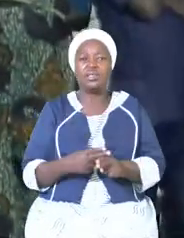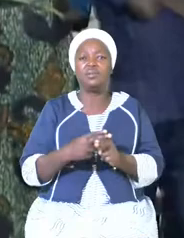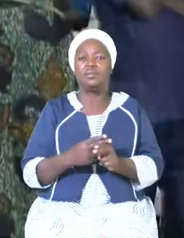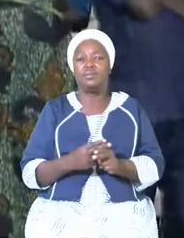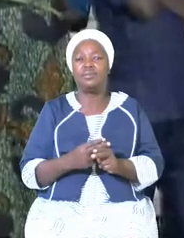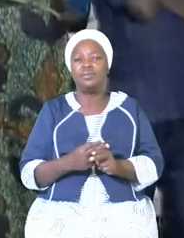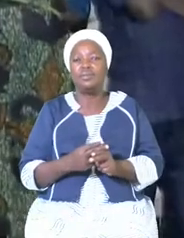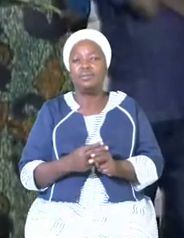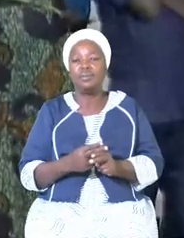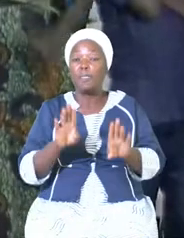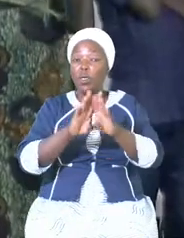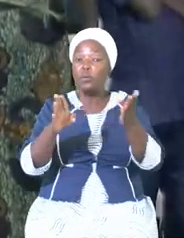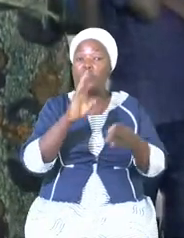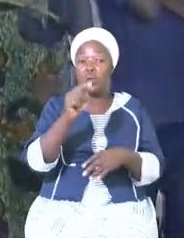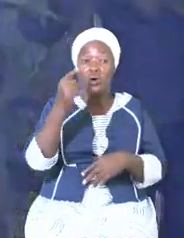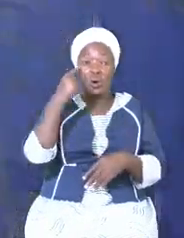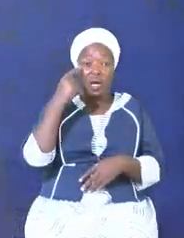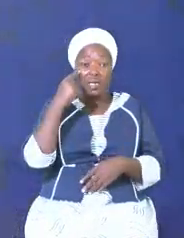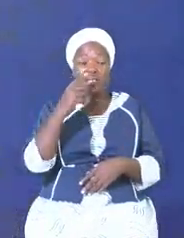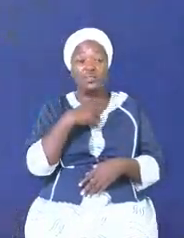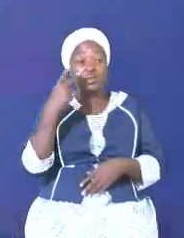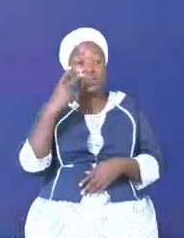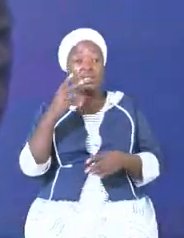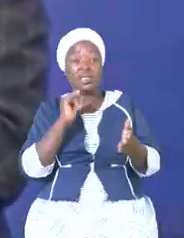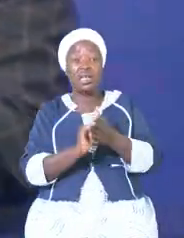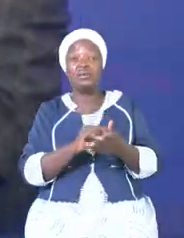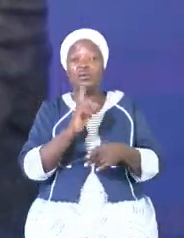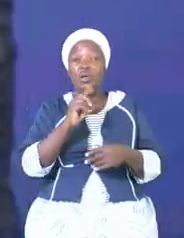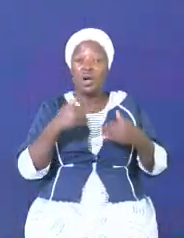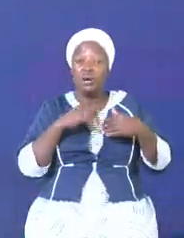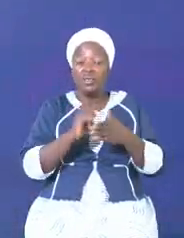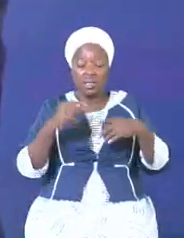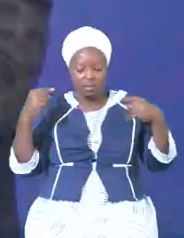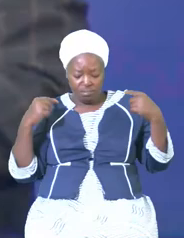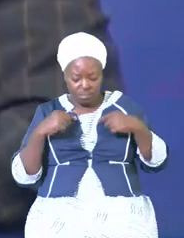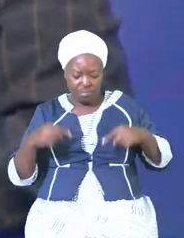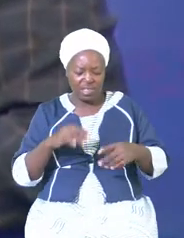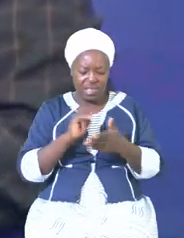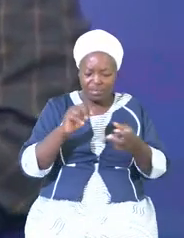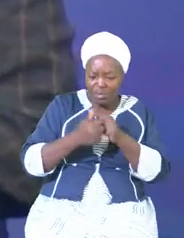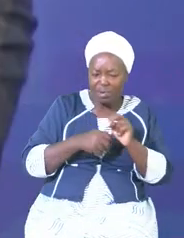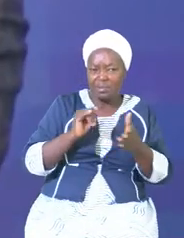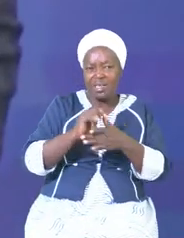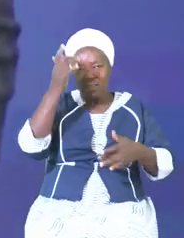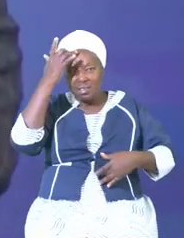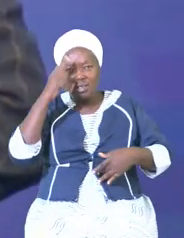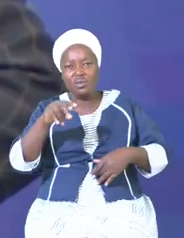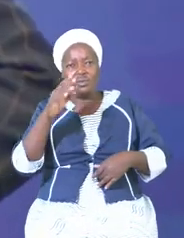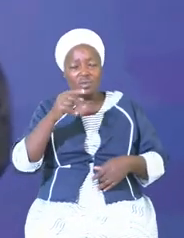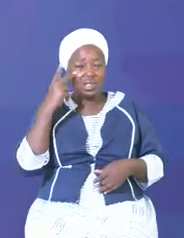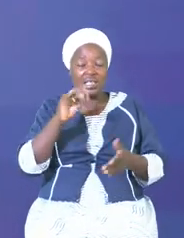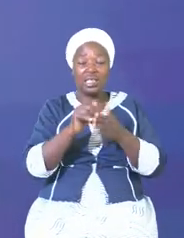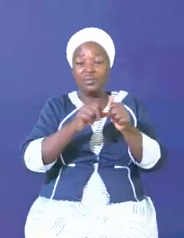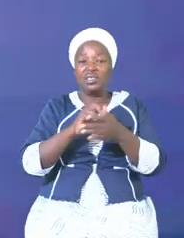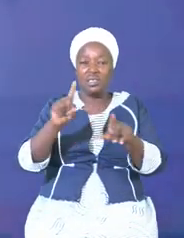you are, you have that ailment, that pain, that infirmity, that incredible thing, whatever it is there, you raise up one hand and